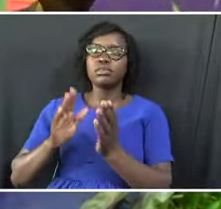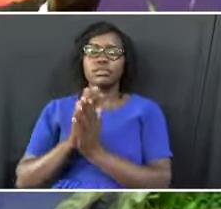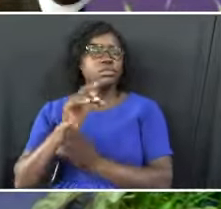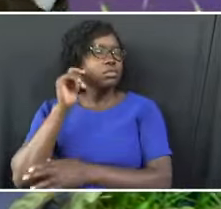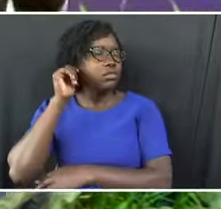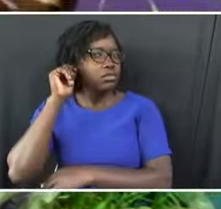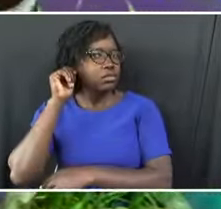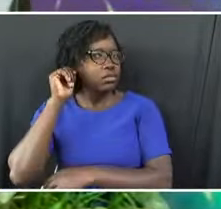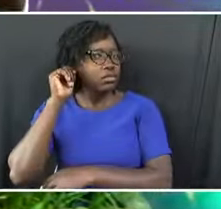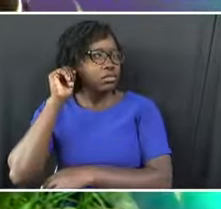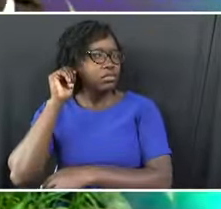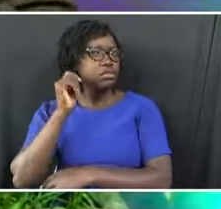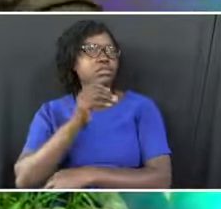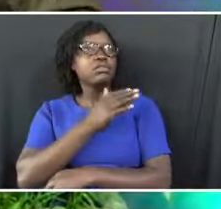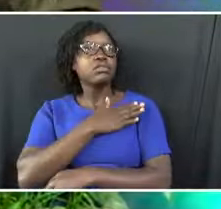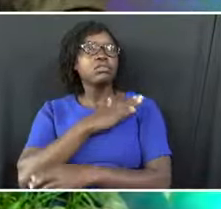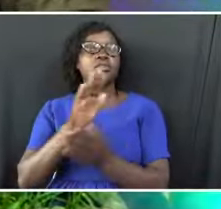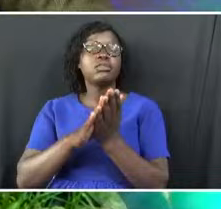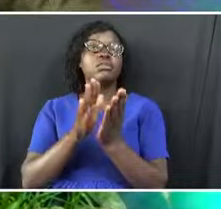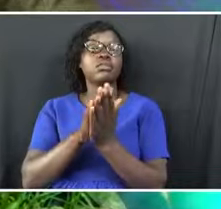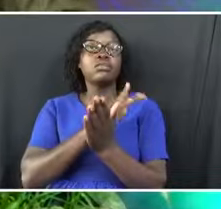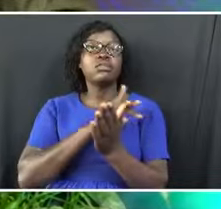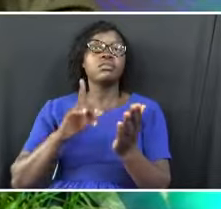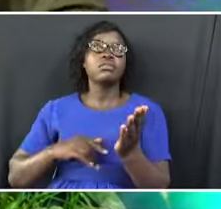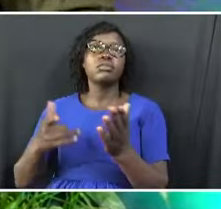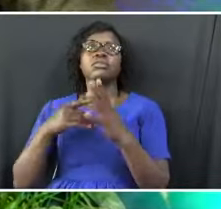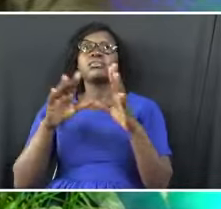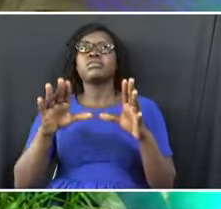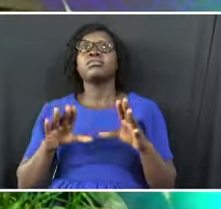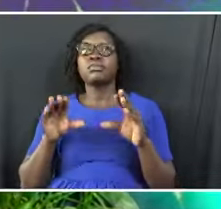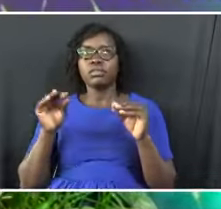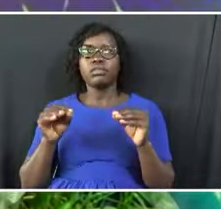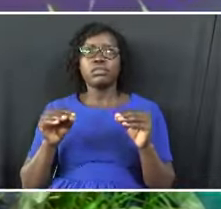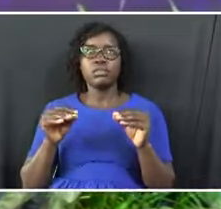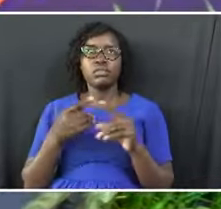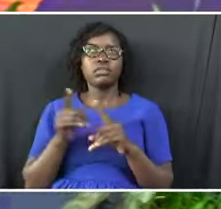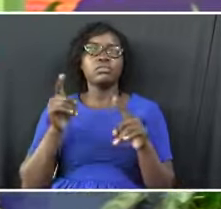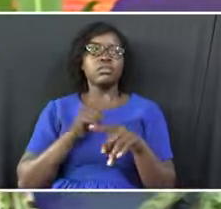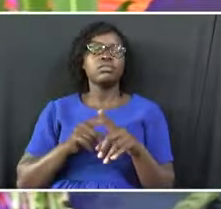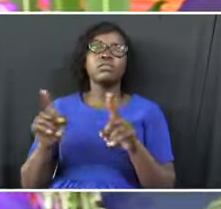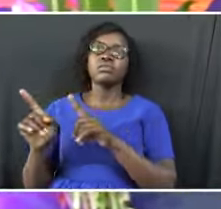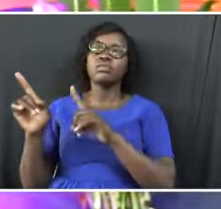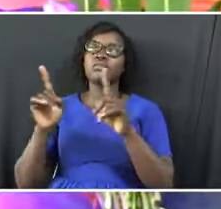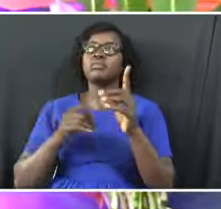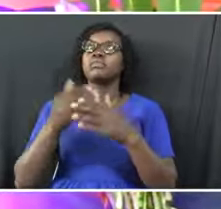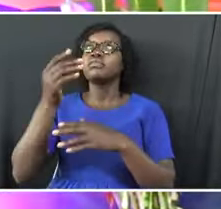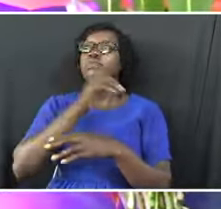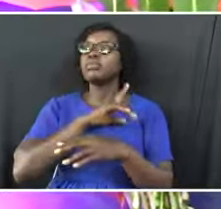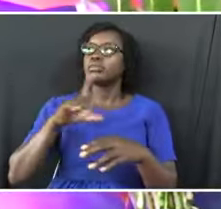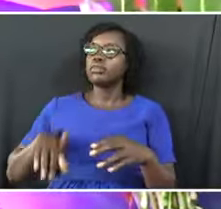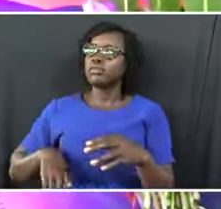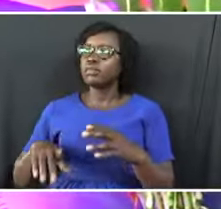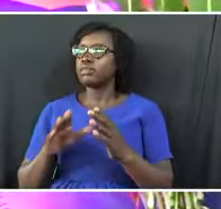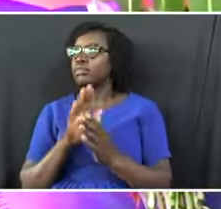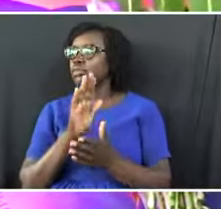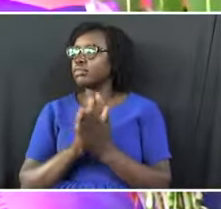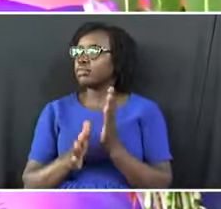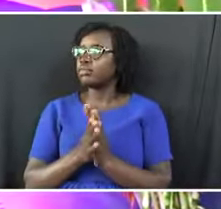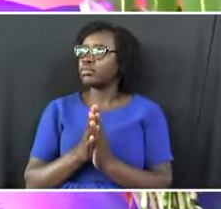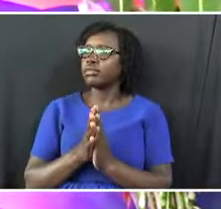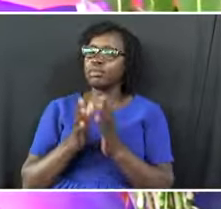obedience, praise the Lord, we are accepted. But when we come before the Lord with a rod